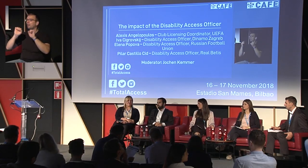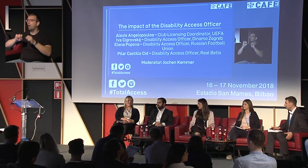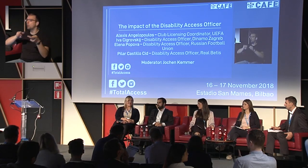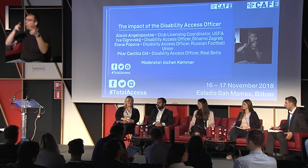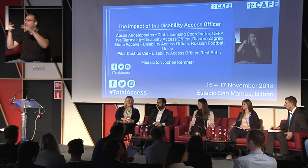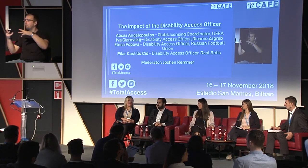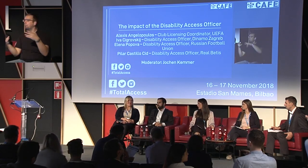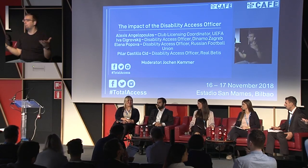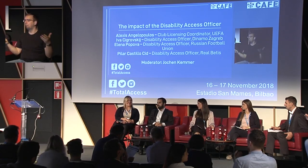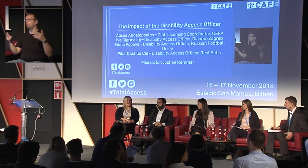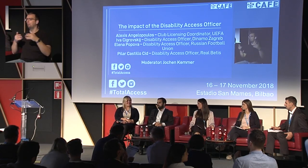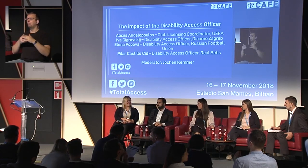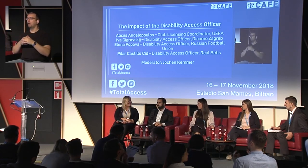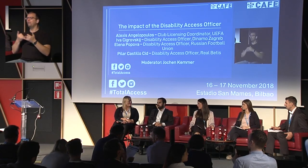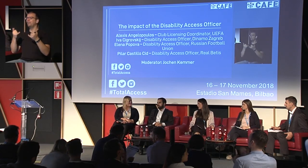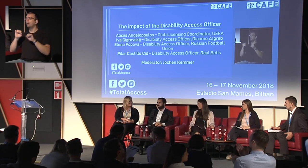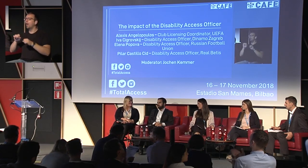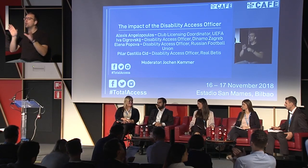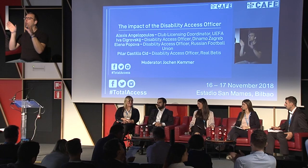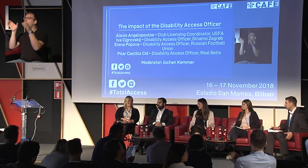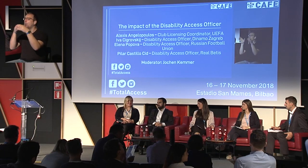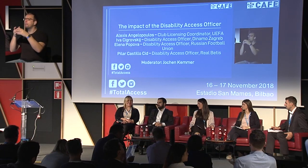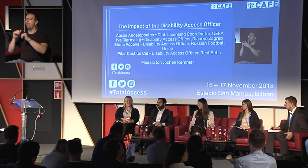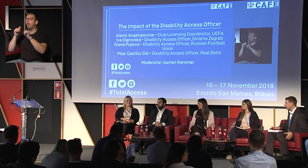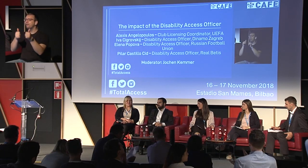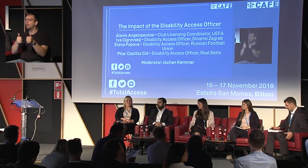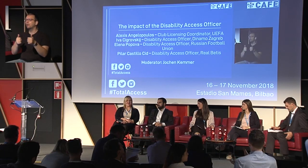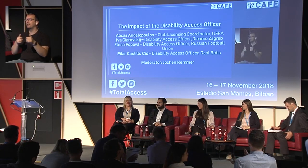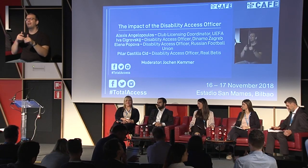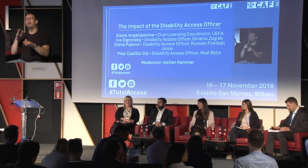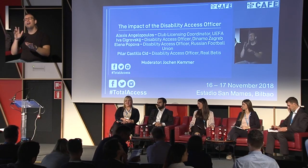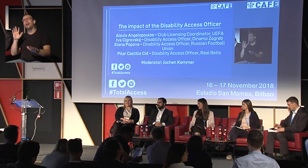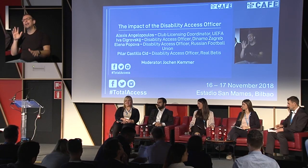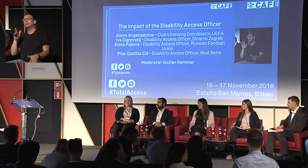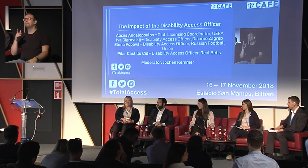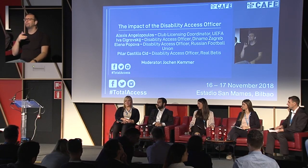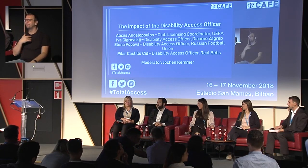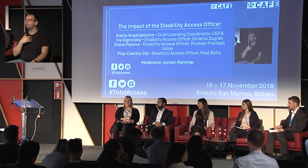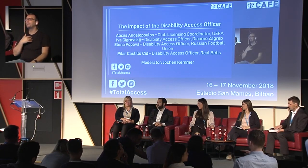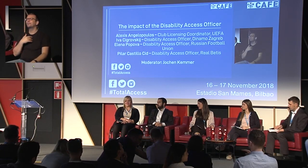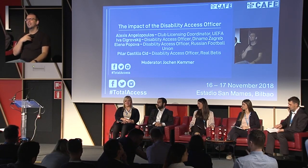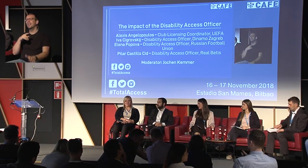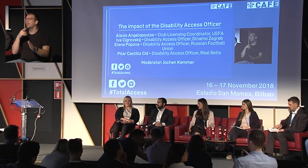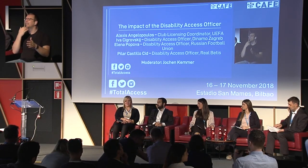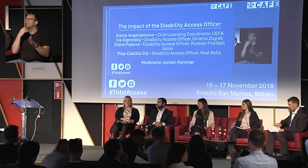I would like to talk about the negative experience, but yes, unfortunately we had. Last year we